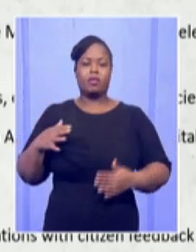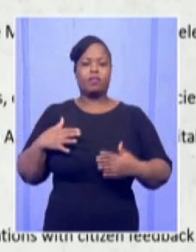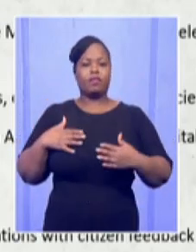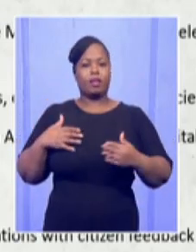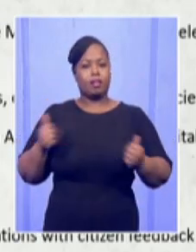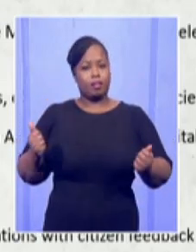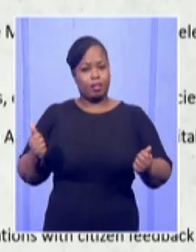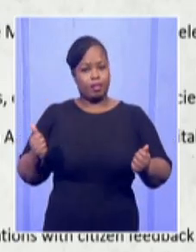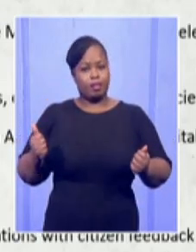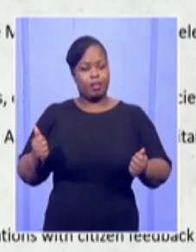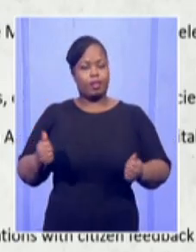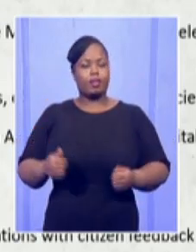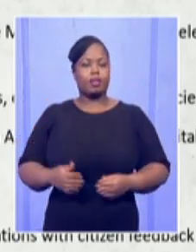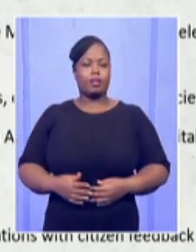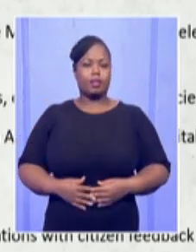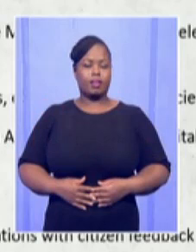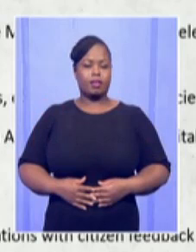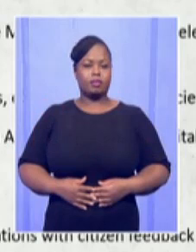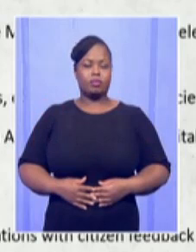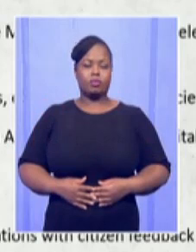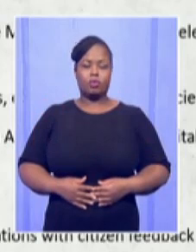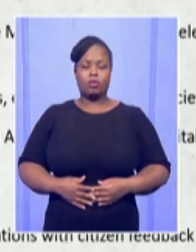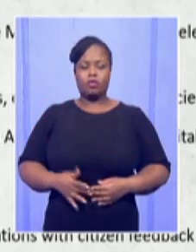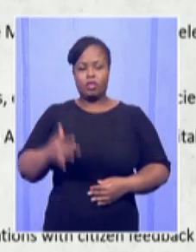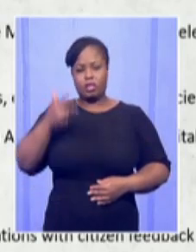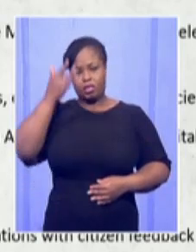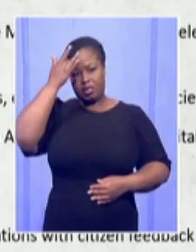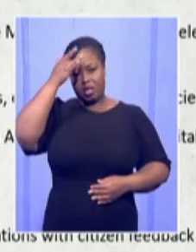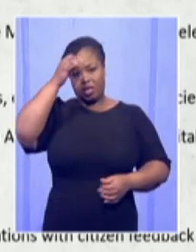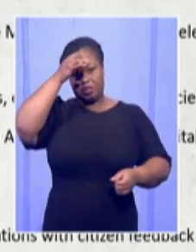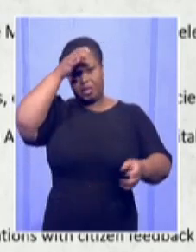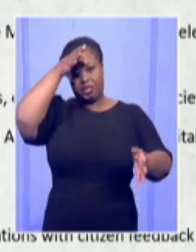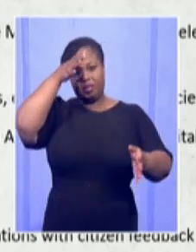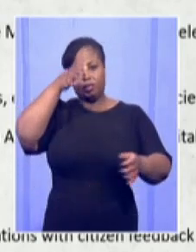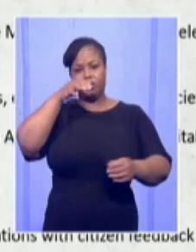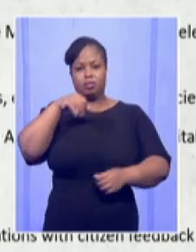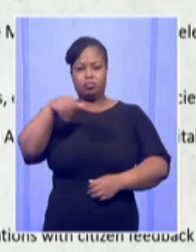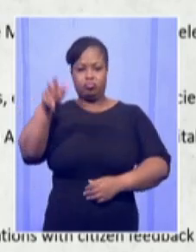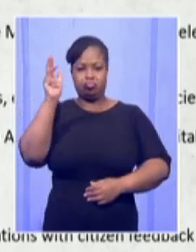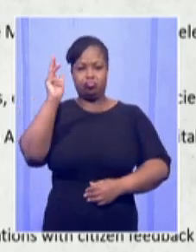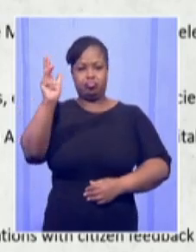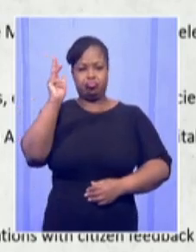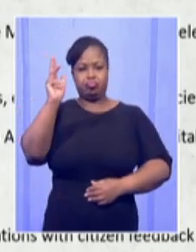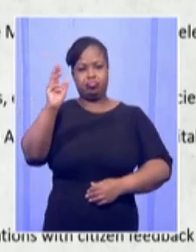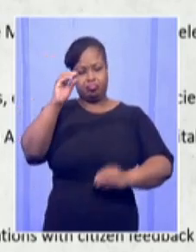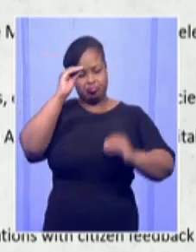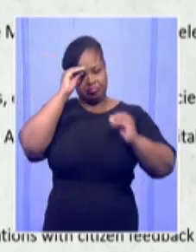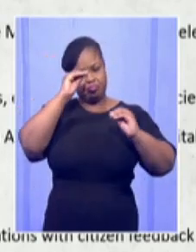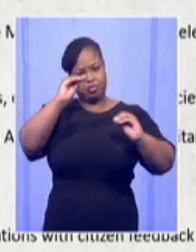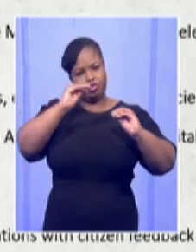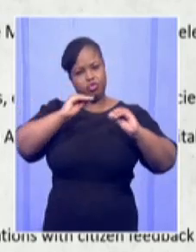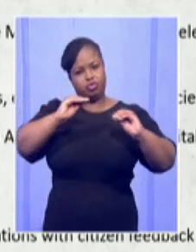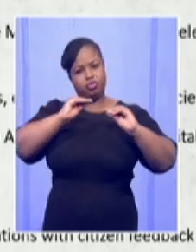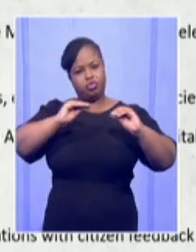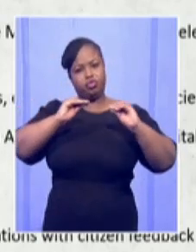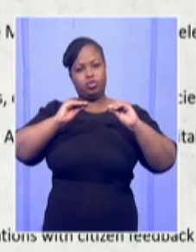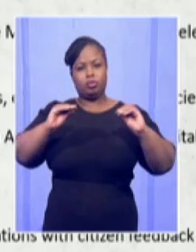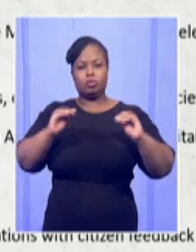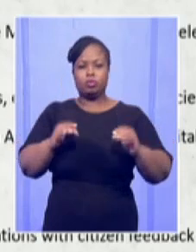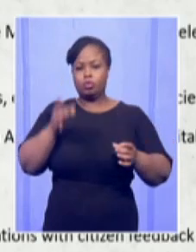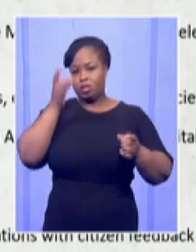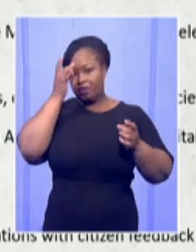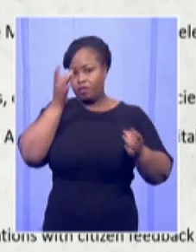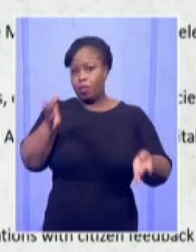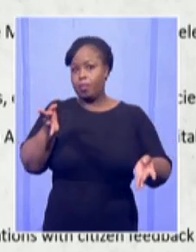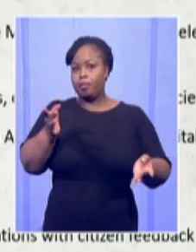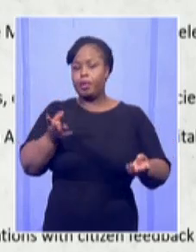of Health, various experts in the field, educating, informing, letting us know new things that we didn't